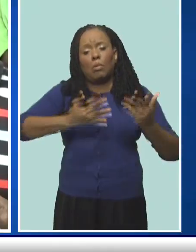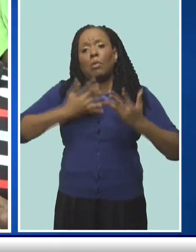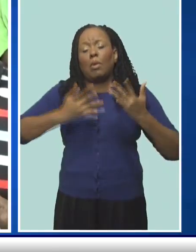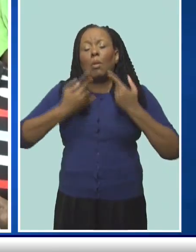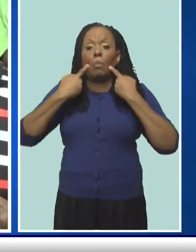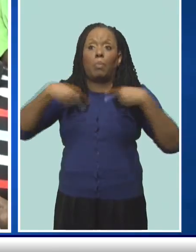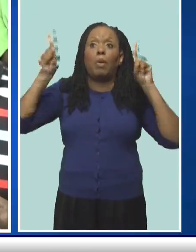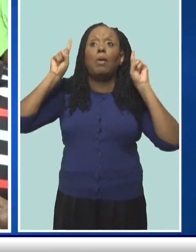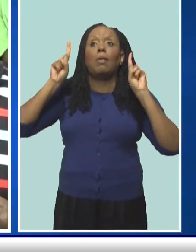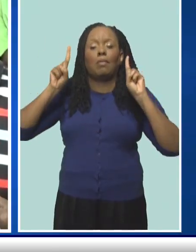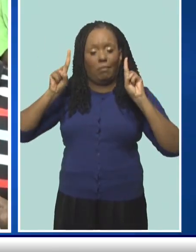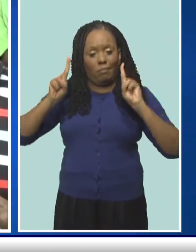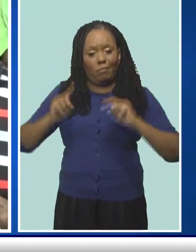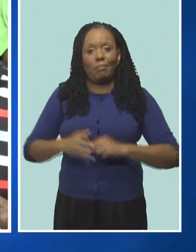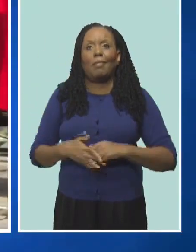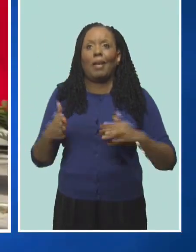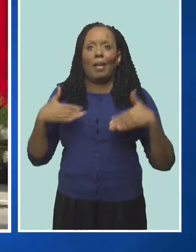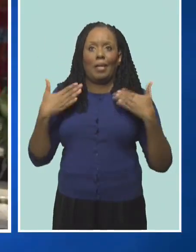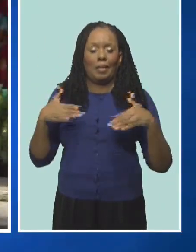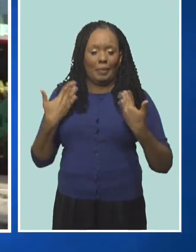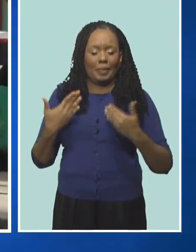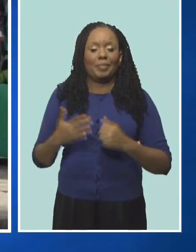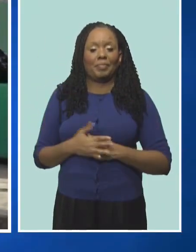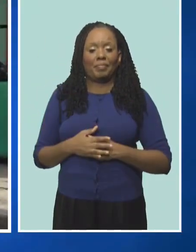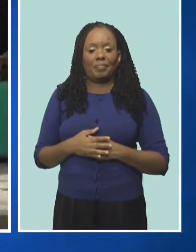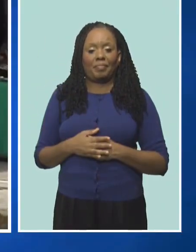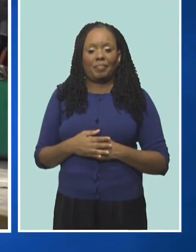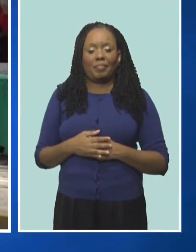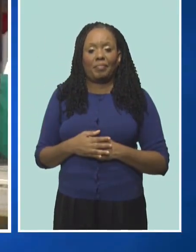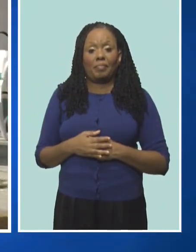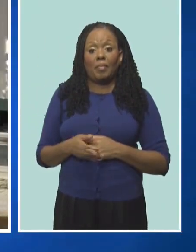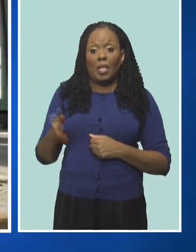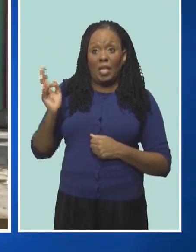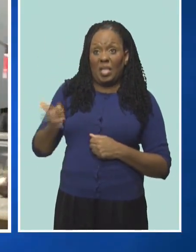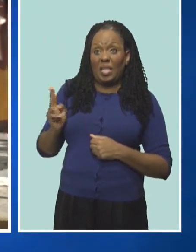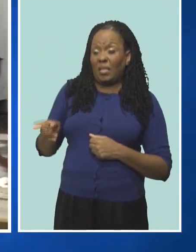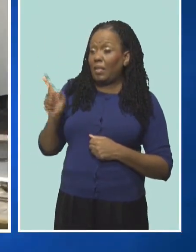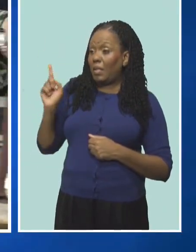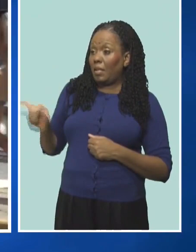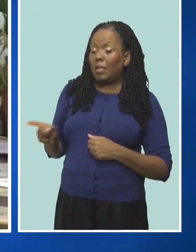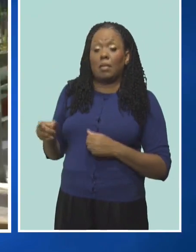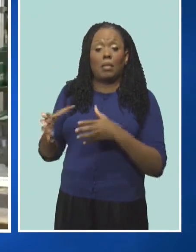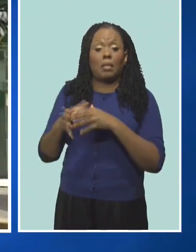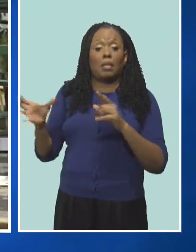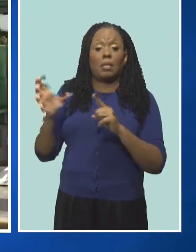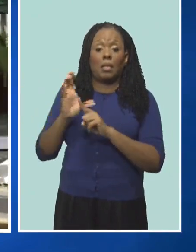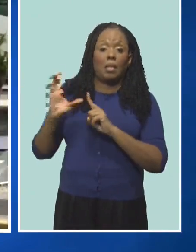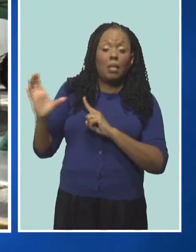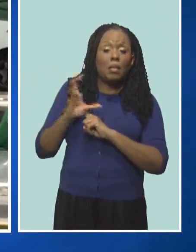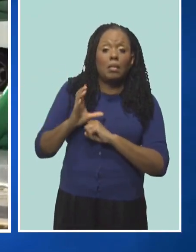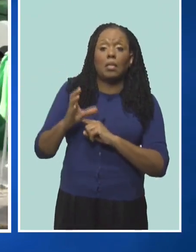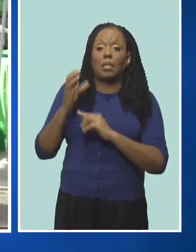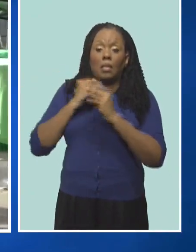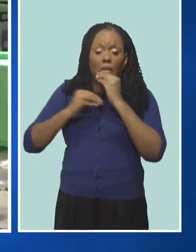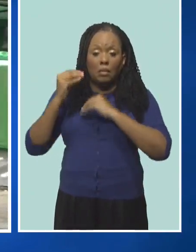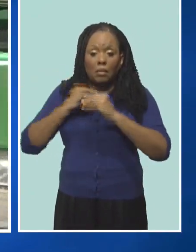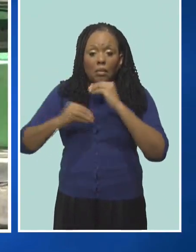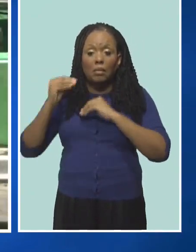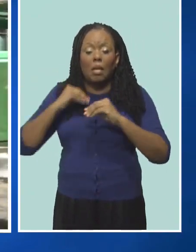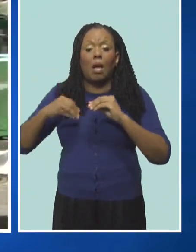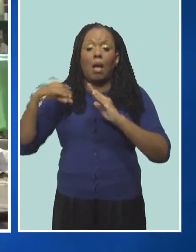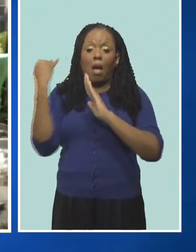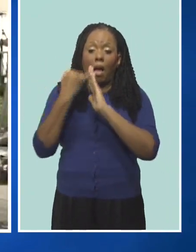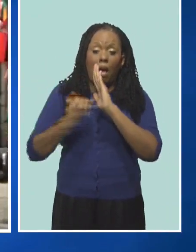yeah, I'm happy. Temple Yard historically has been a hub of cultural, culinary, and artistic